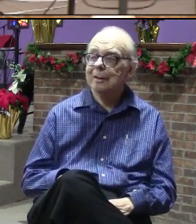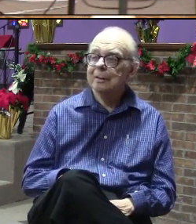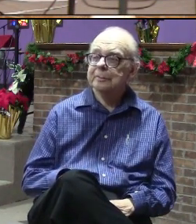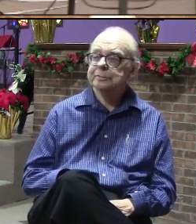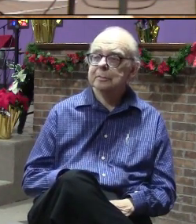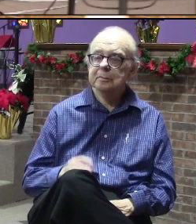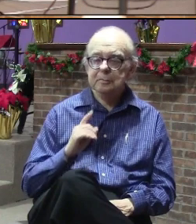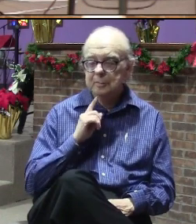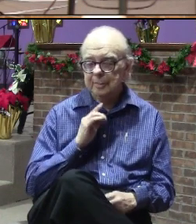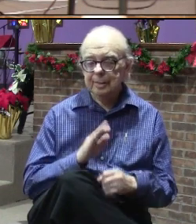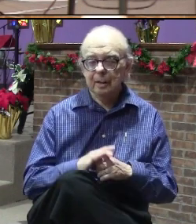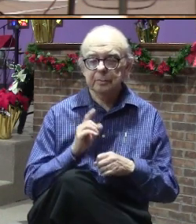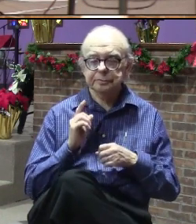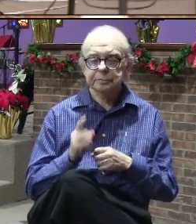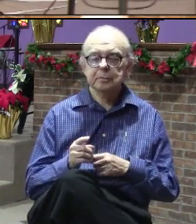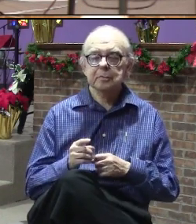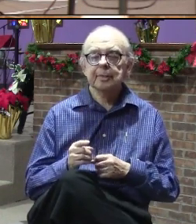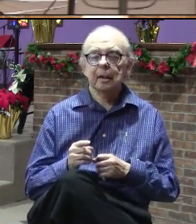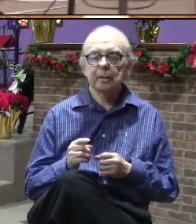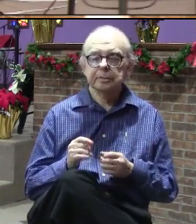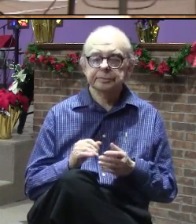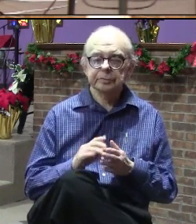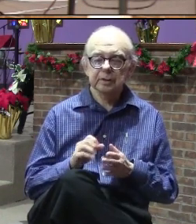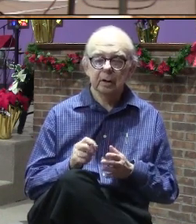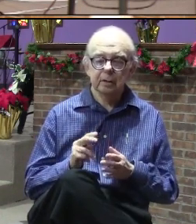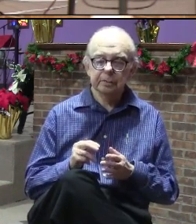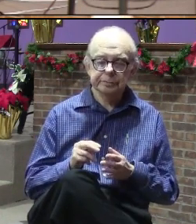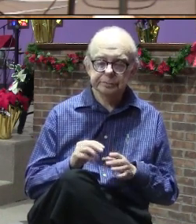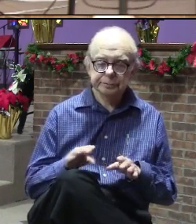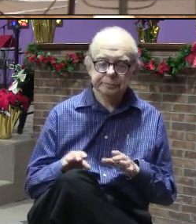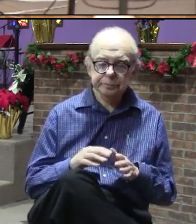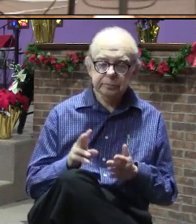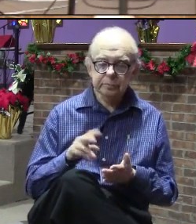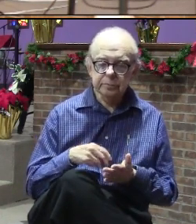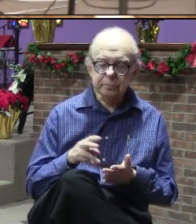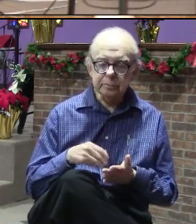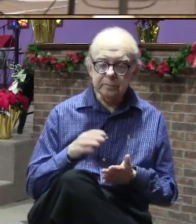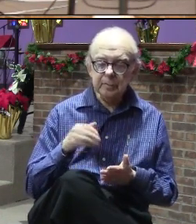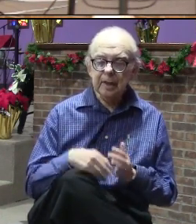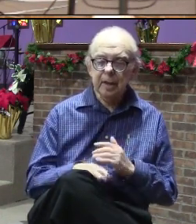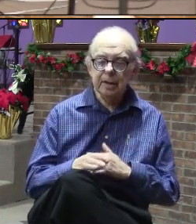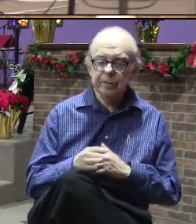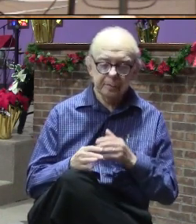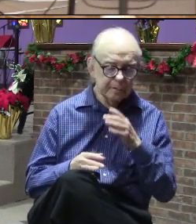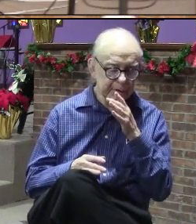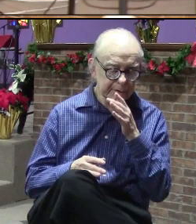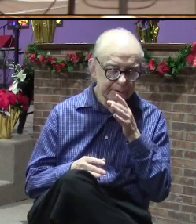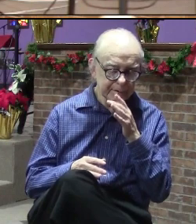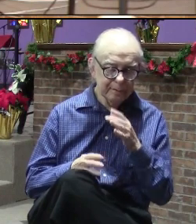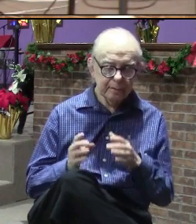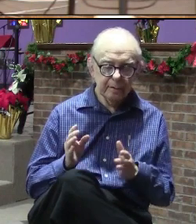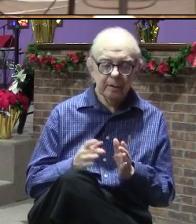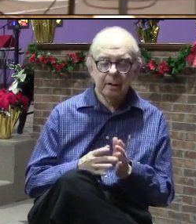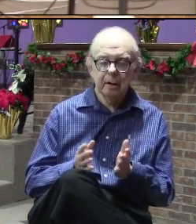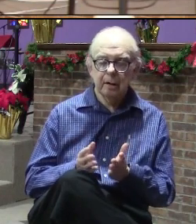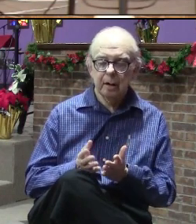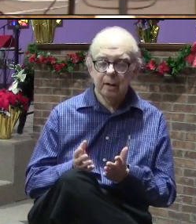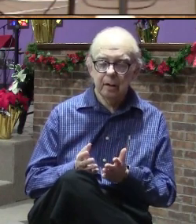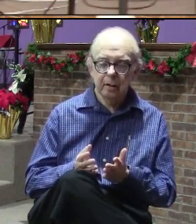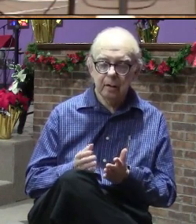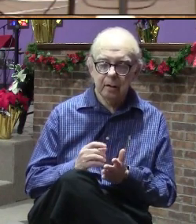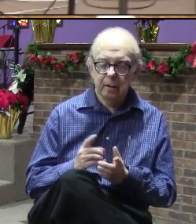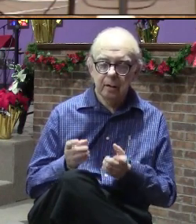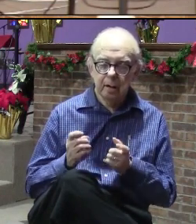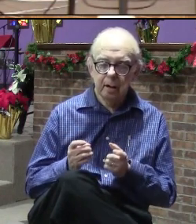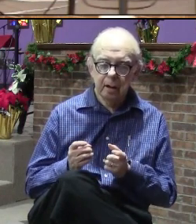And I'll guarantee you that John was doing some dancing in there, because the Bible says that all